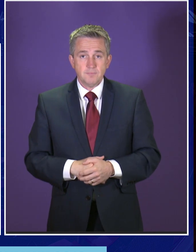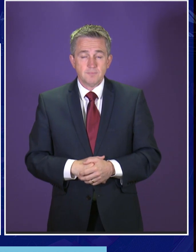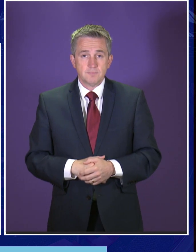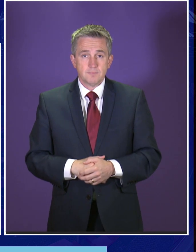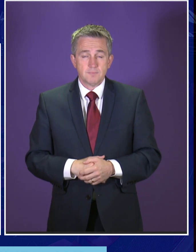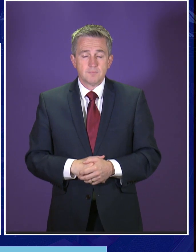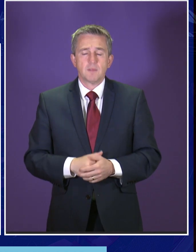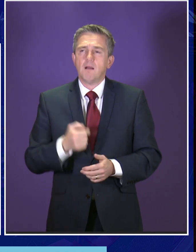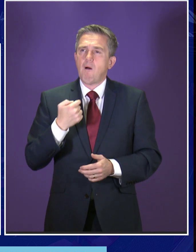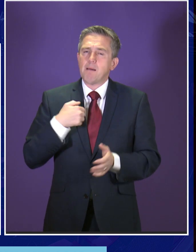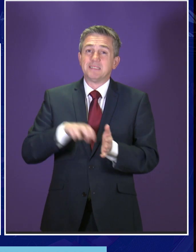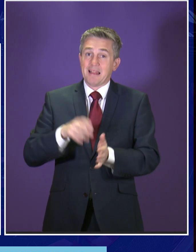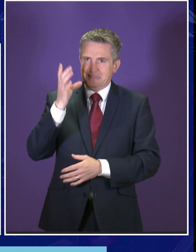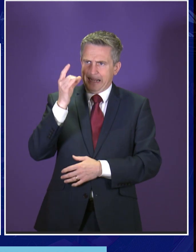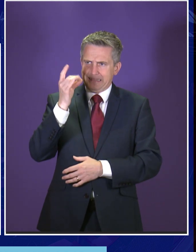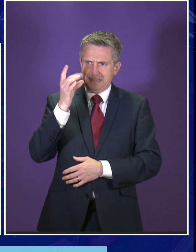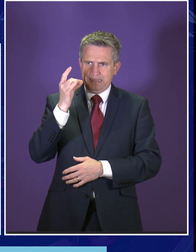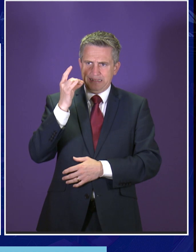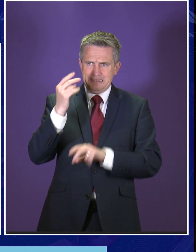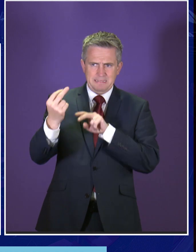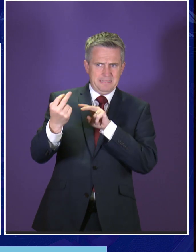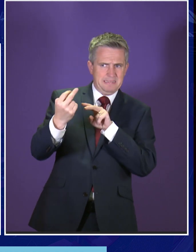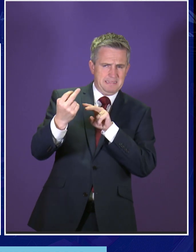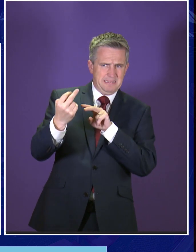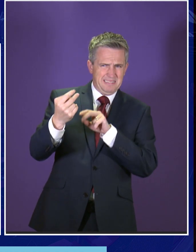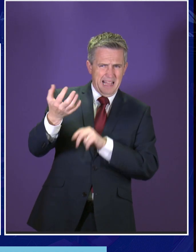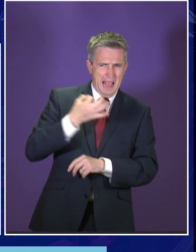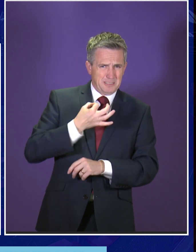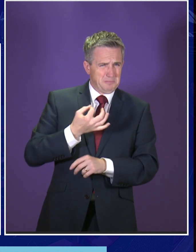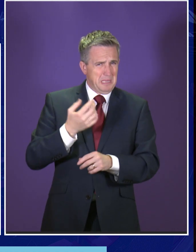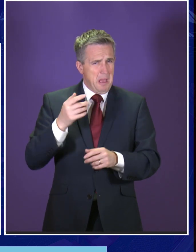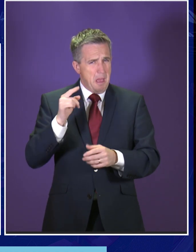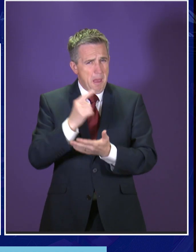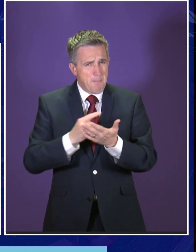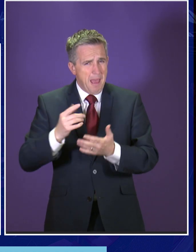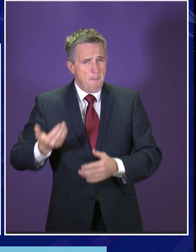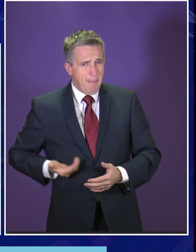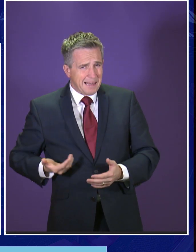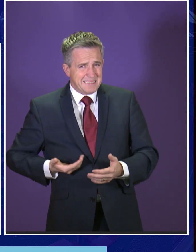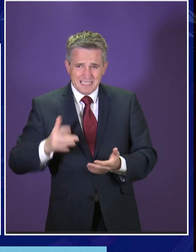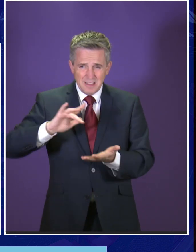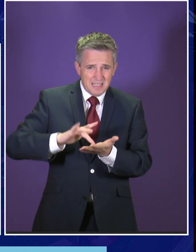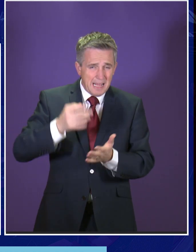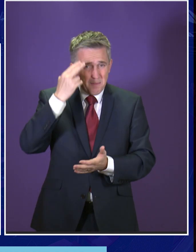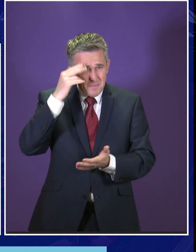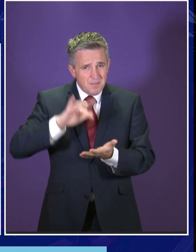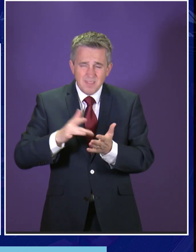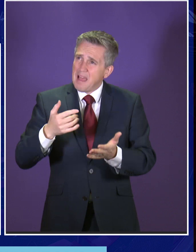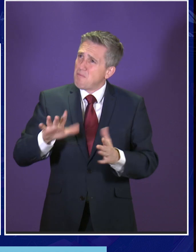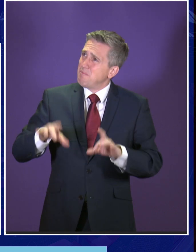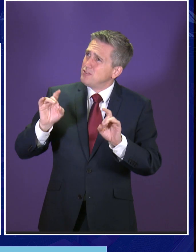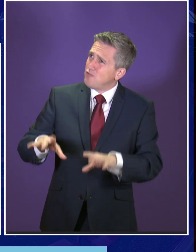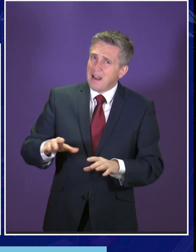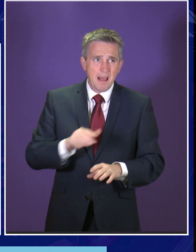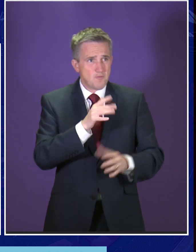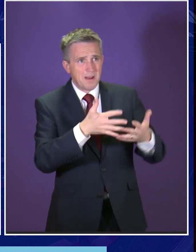So I'm getting tense now, because it's very specific information. And it kind of freaked me out. I was thinking, I'm in Australia, I'm not in